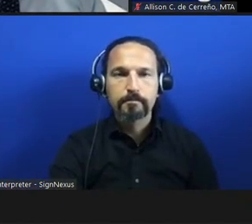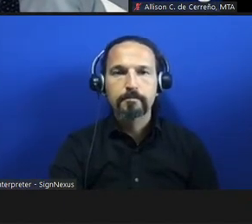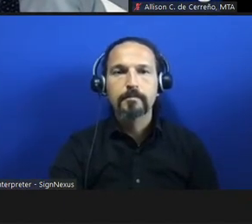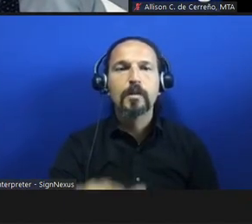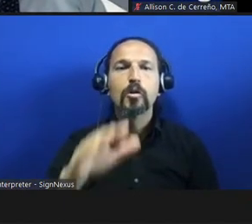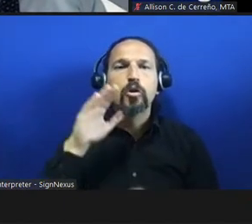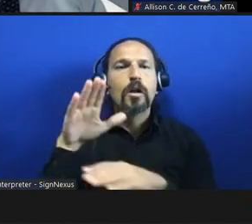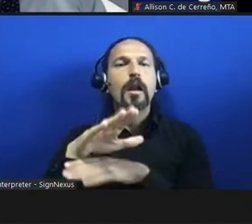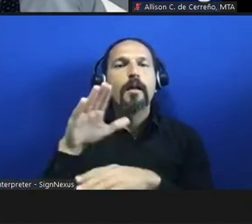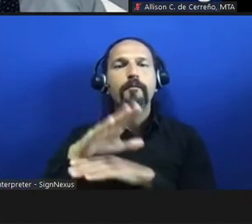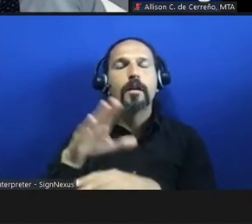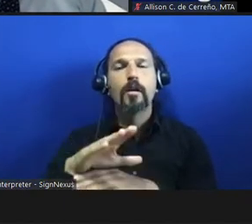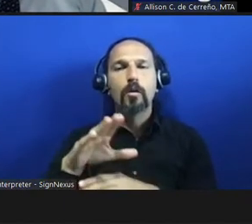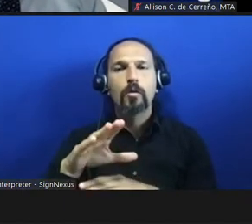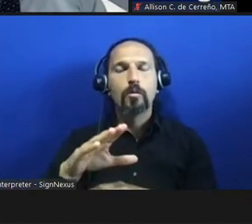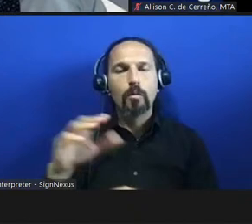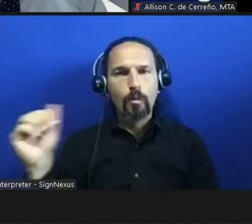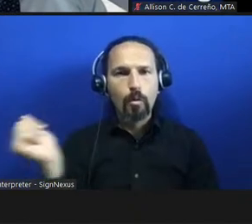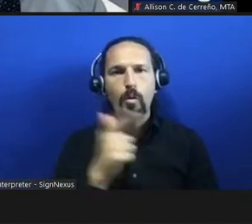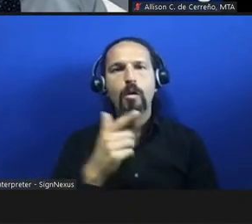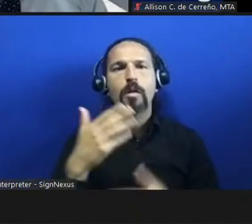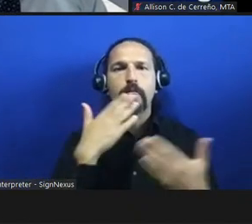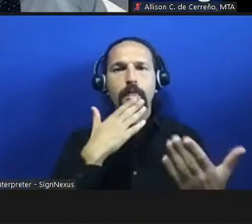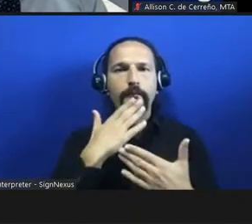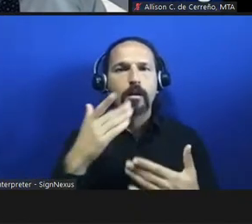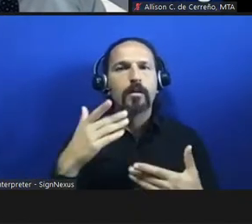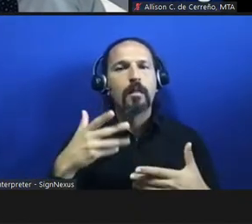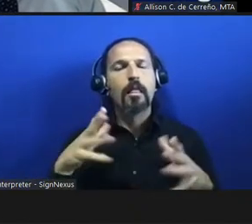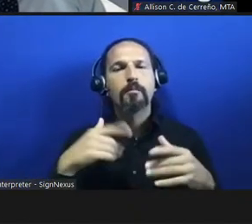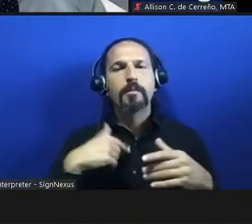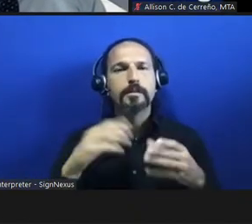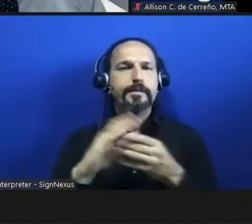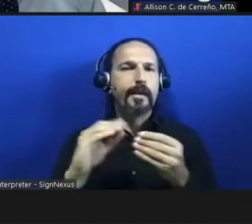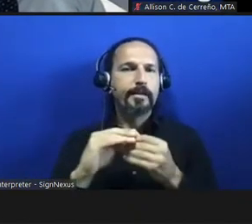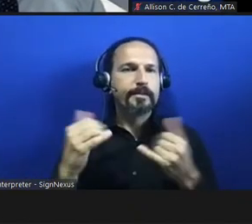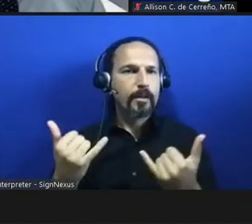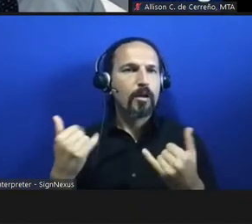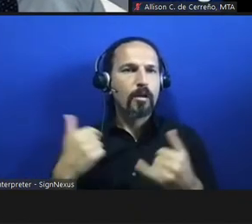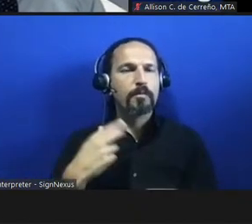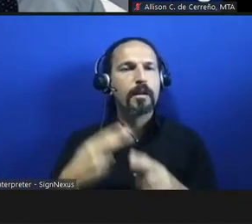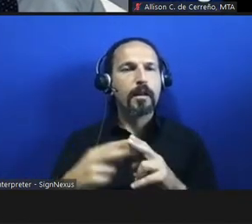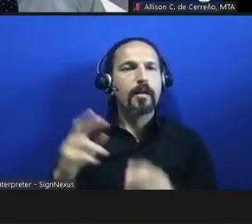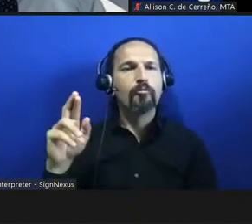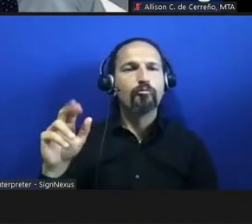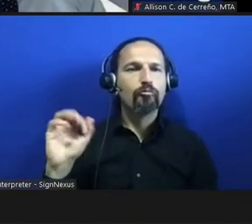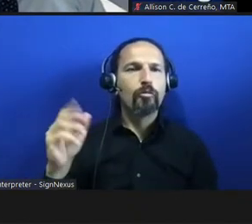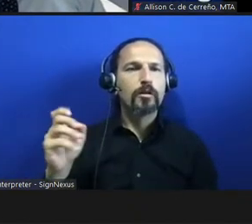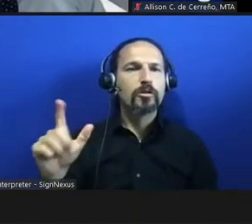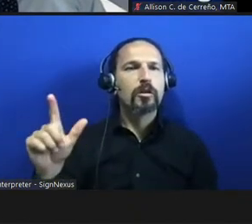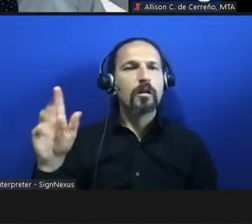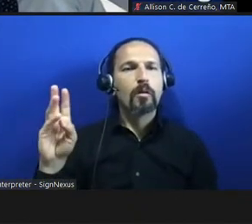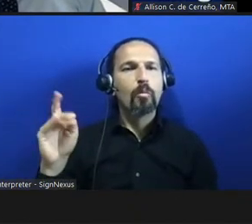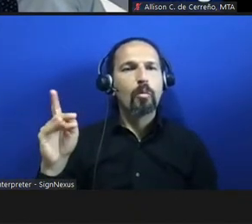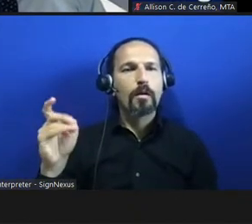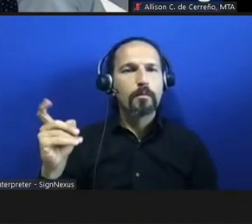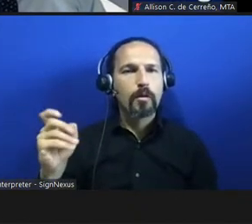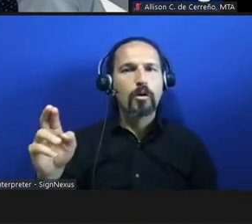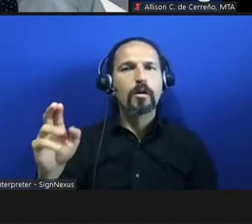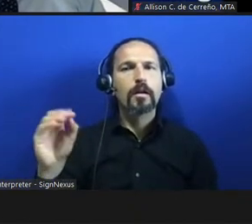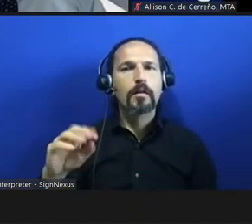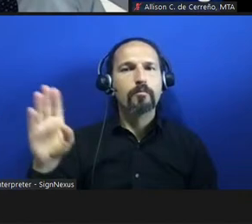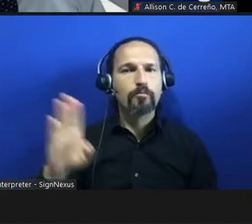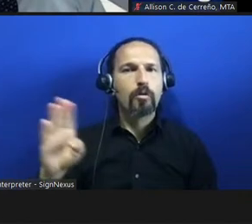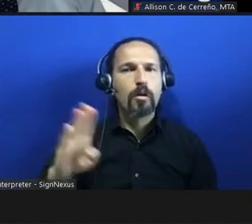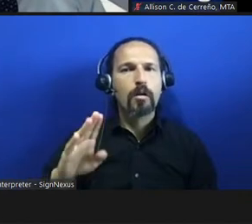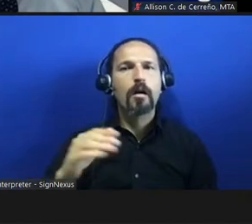good afternoon everybody thank you for allowing me to testify today my name is Rachel Weinberger I'm a resident of Brooklyn the mother of